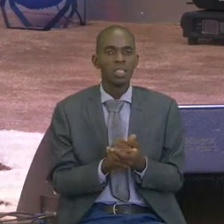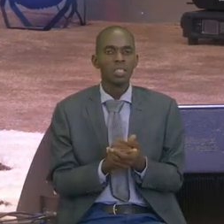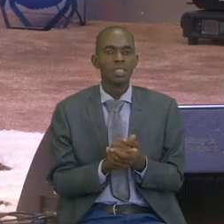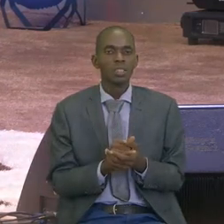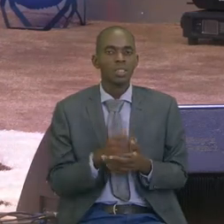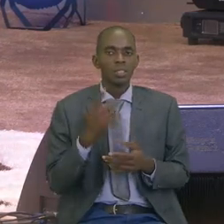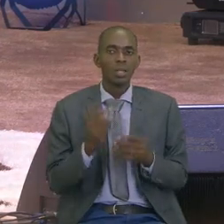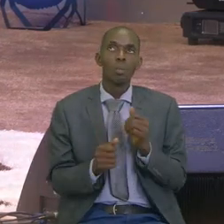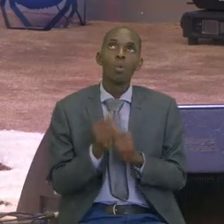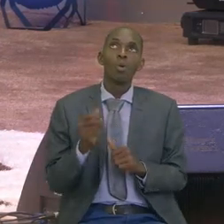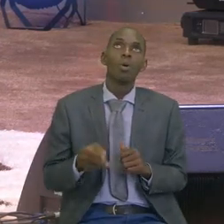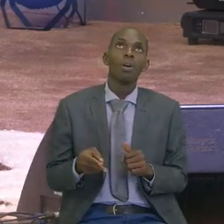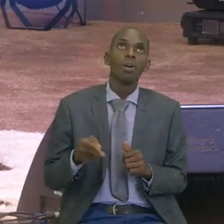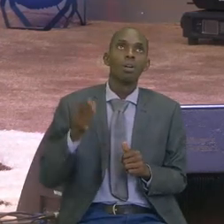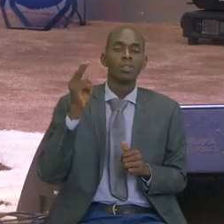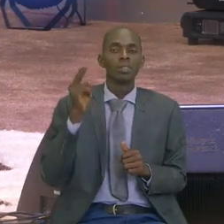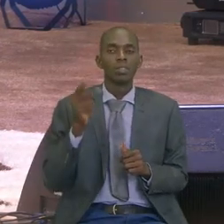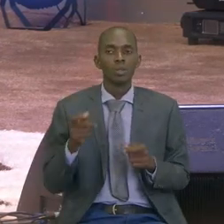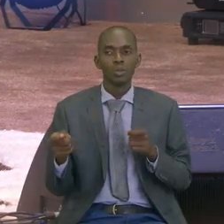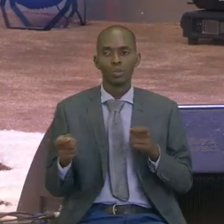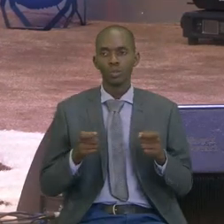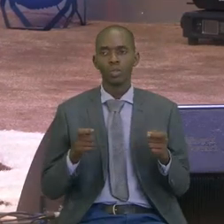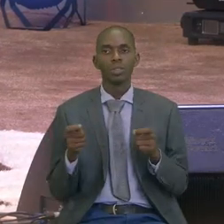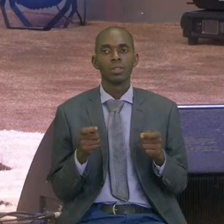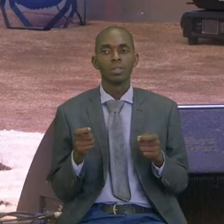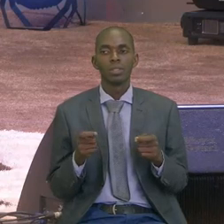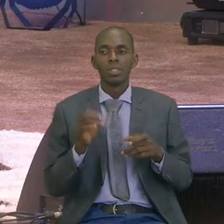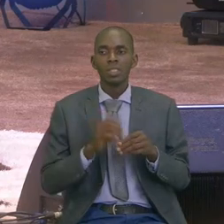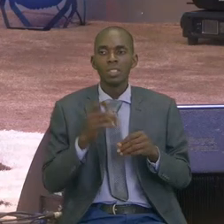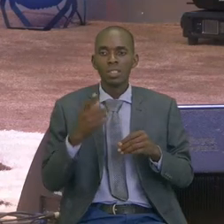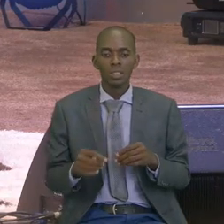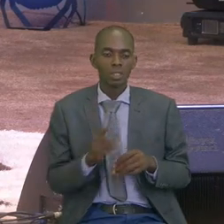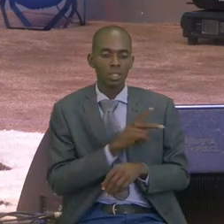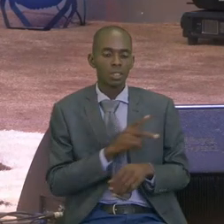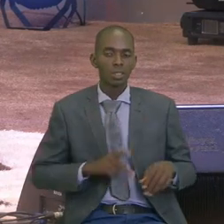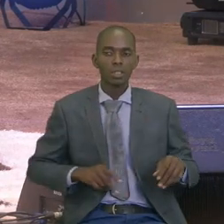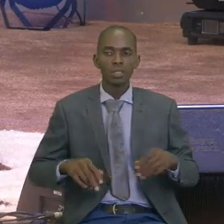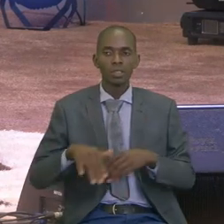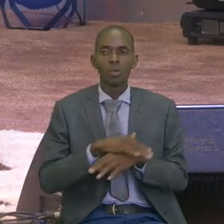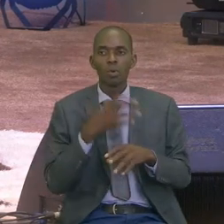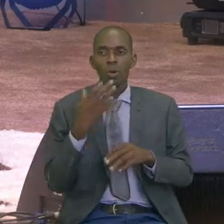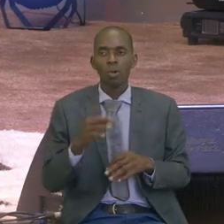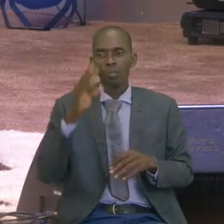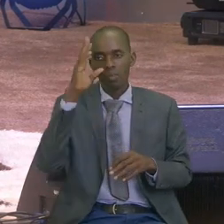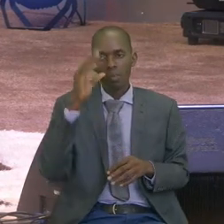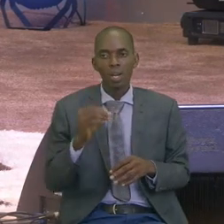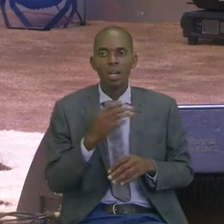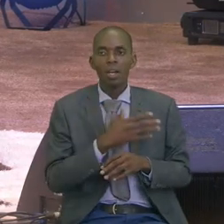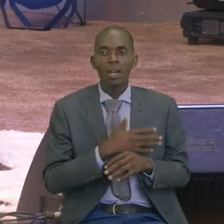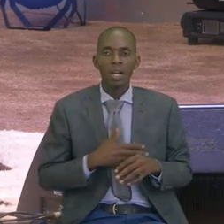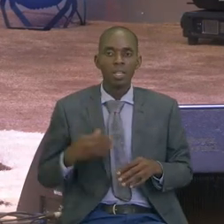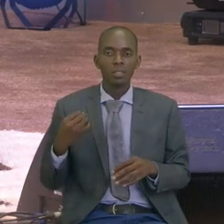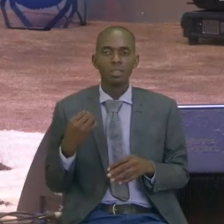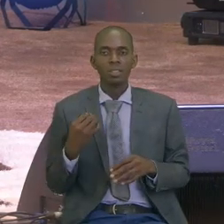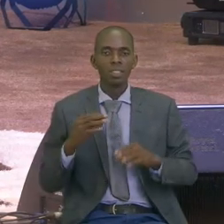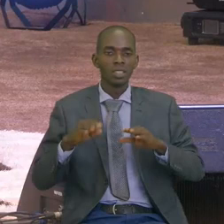Most High ruleth in the kingdom of men, and give it